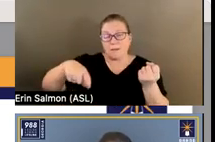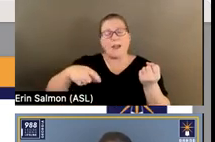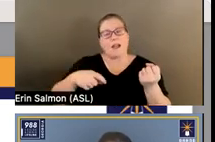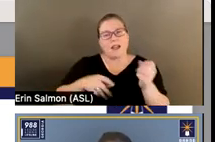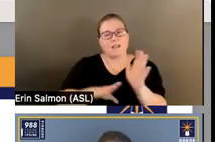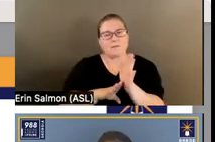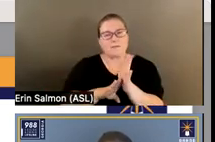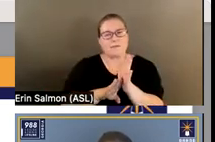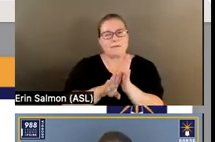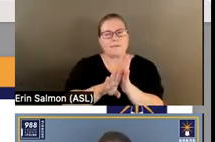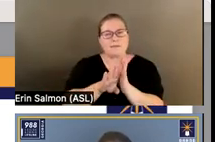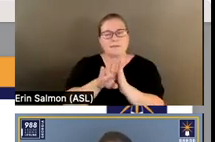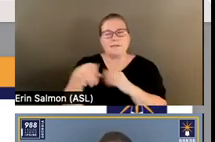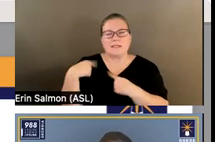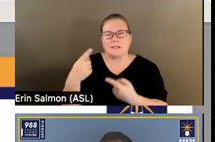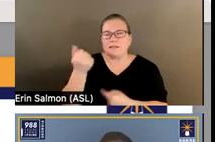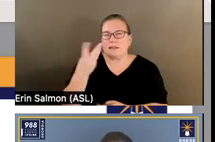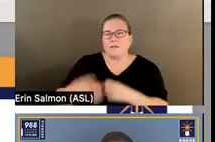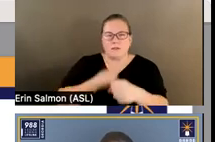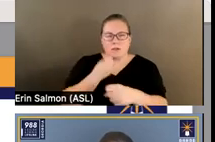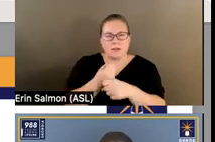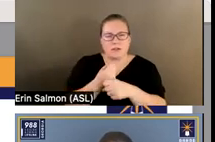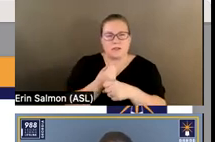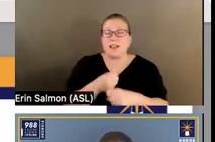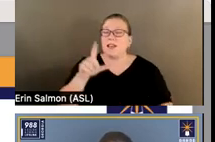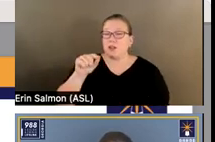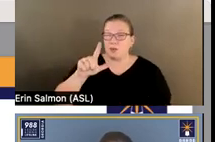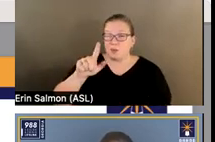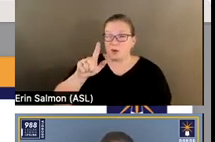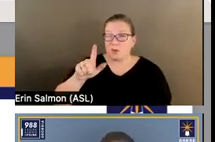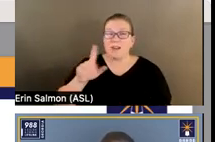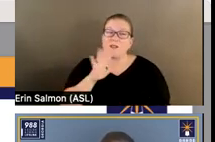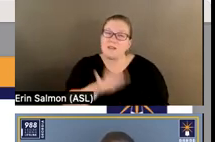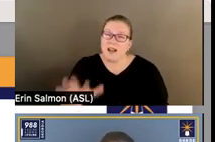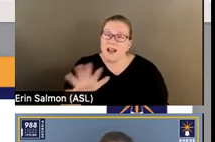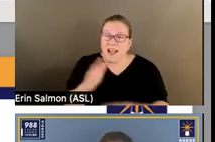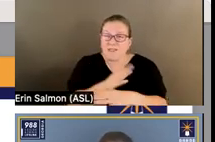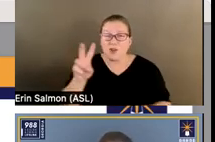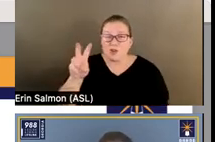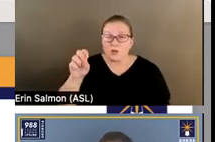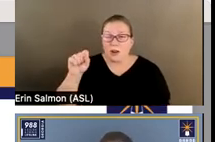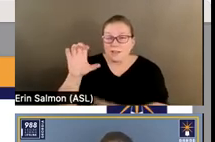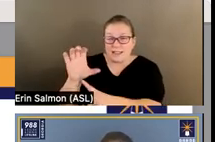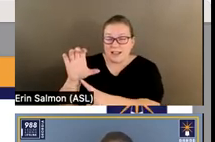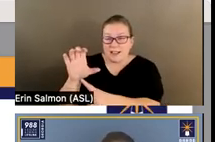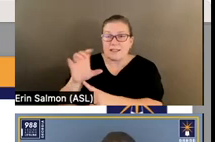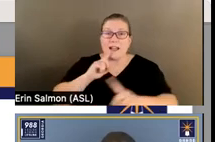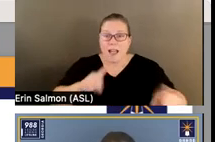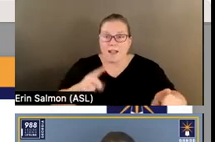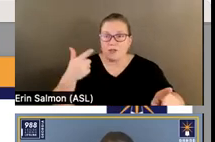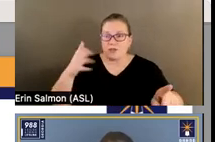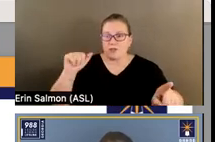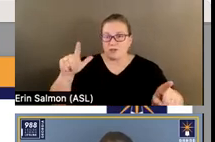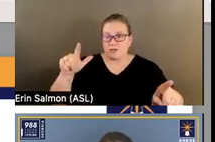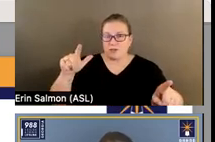in FY21, it took us on average more than 200 seconds to answer those calls to GCAL. With the investments